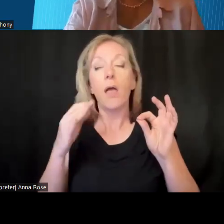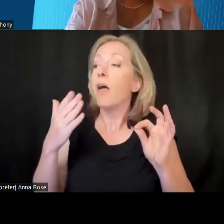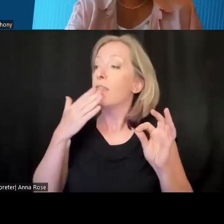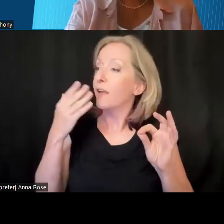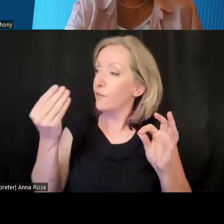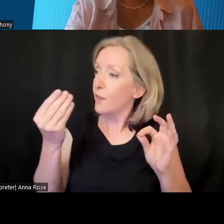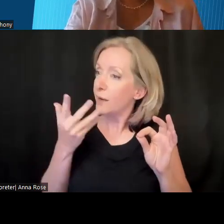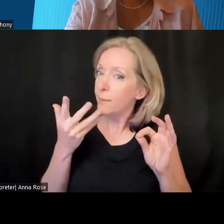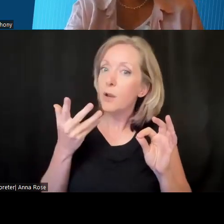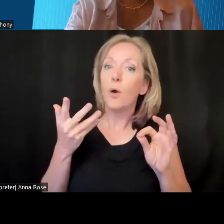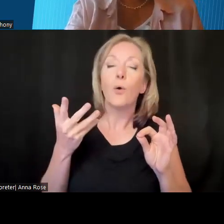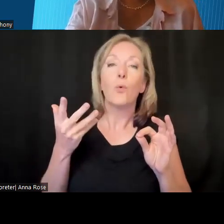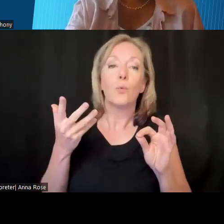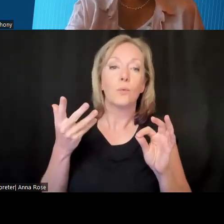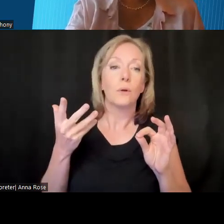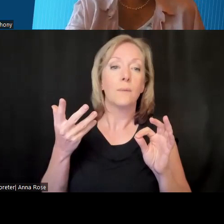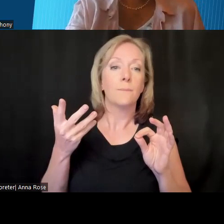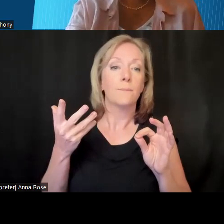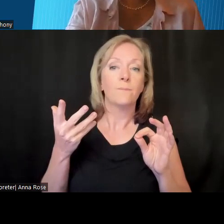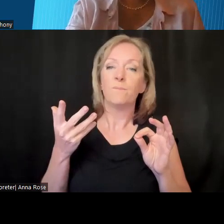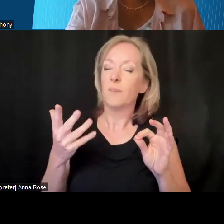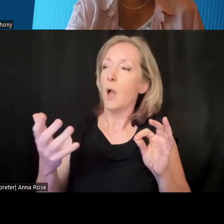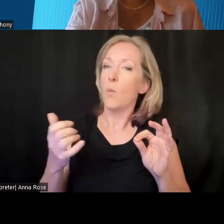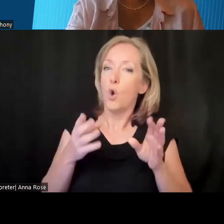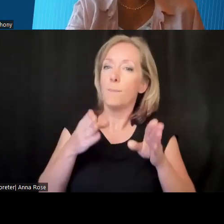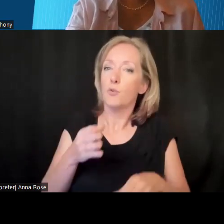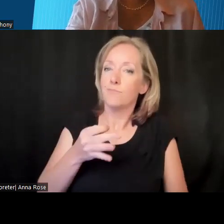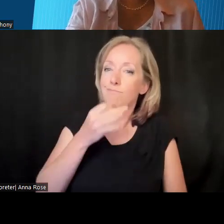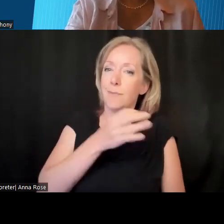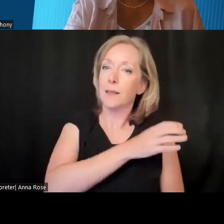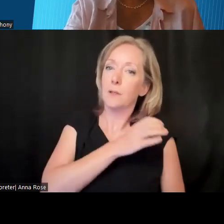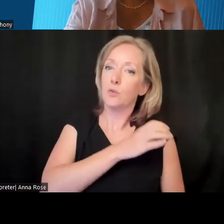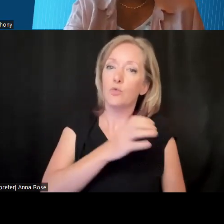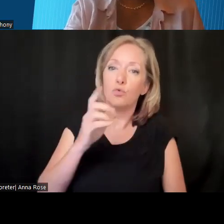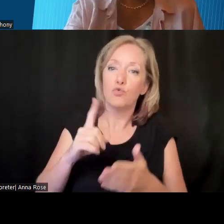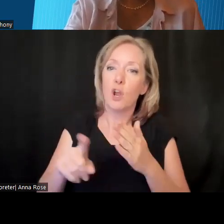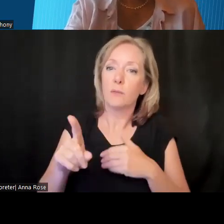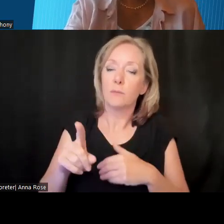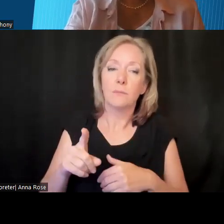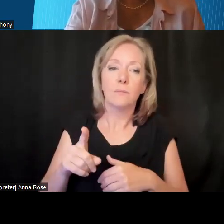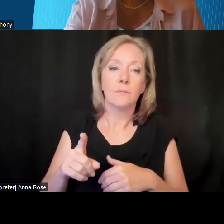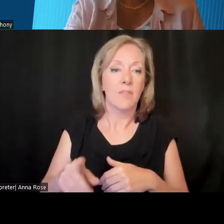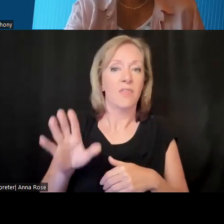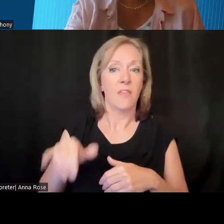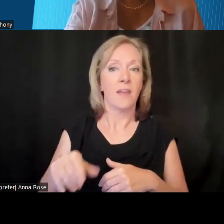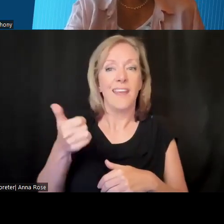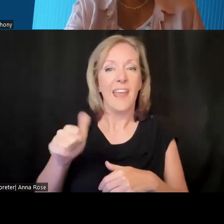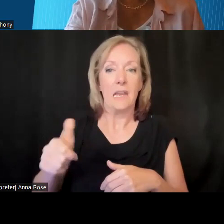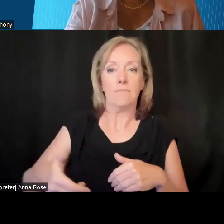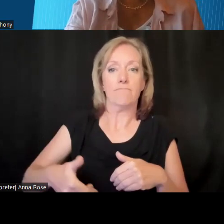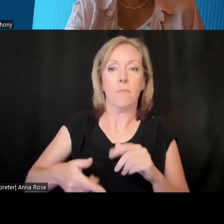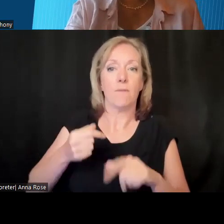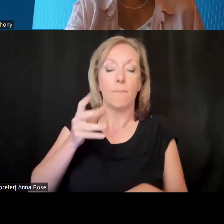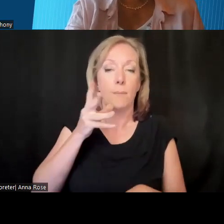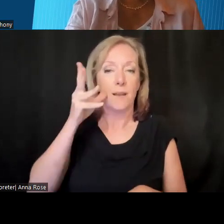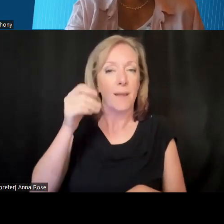that. I want somebody who really has the clinical expertise to do a checkup. So that in itself, on our vision screening